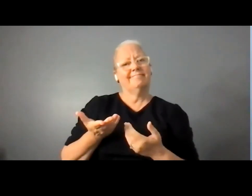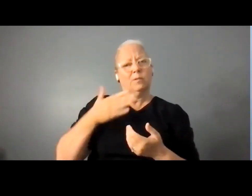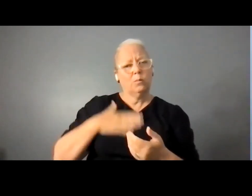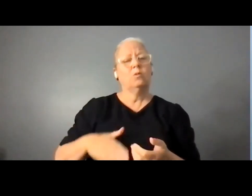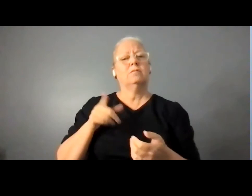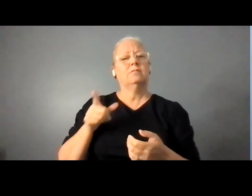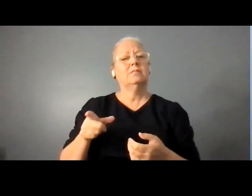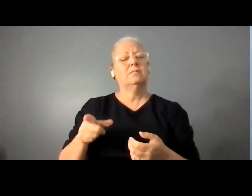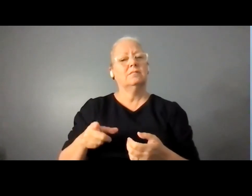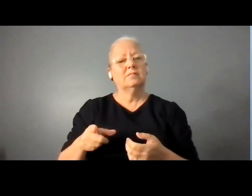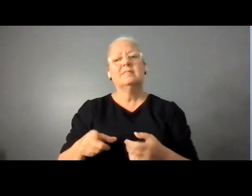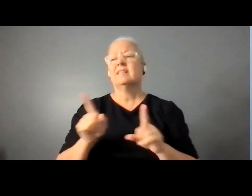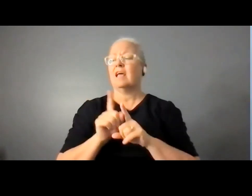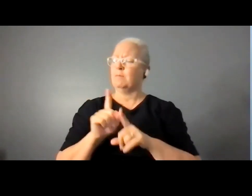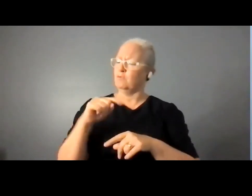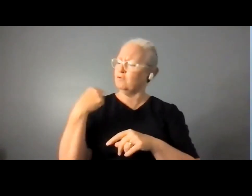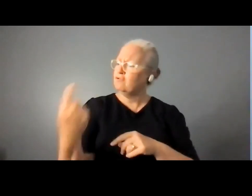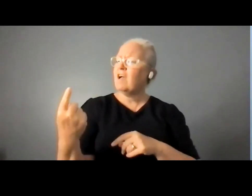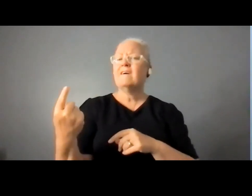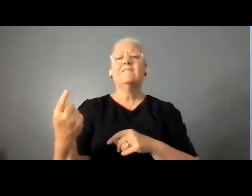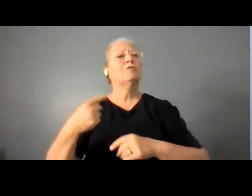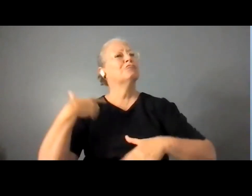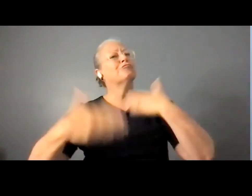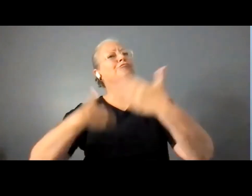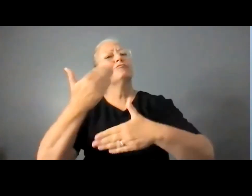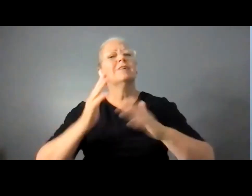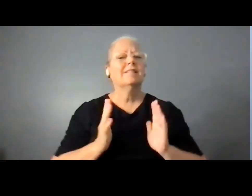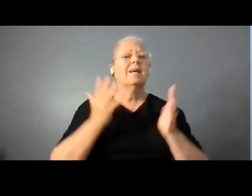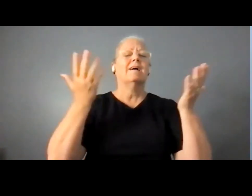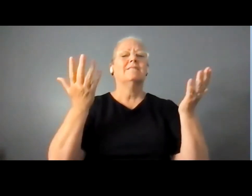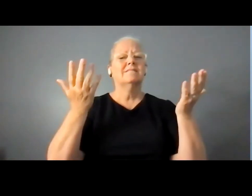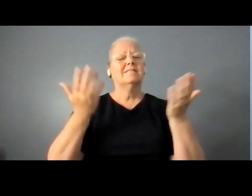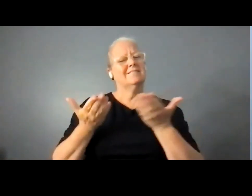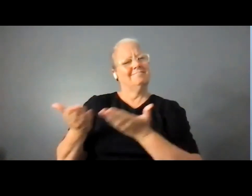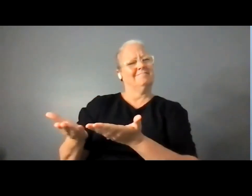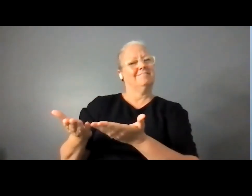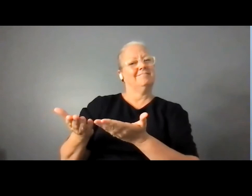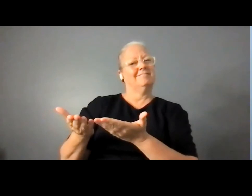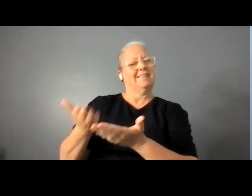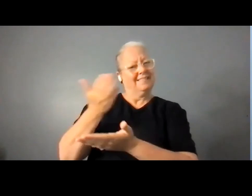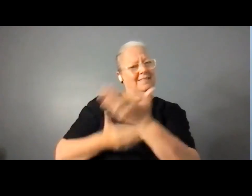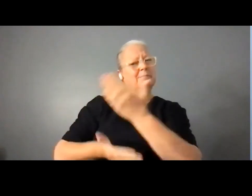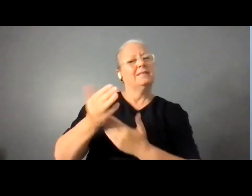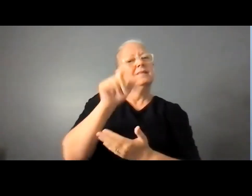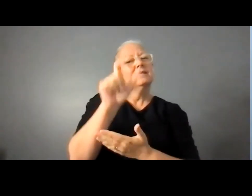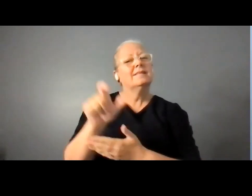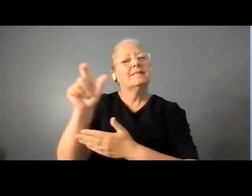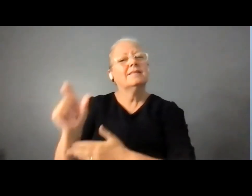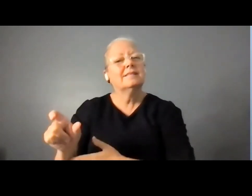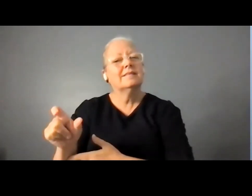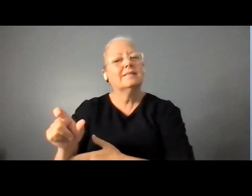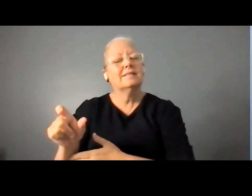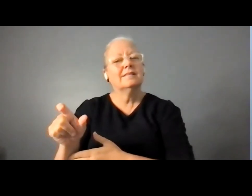be autonomous as a person with a disability. Therefore, I think